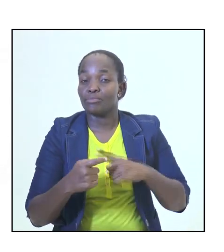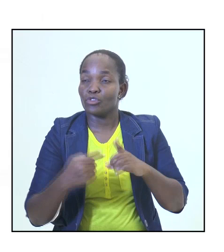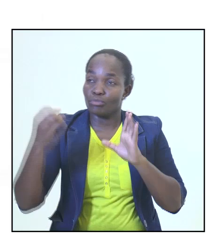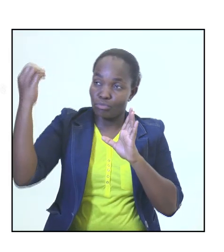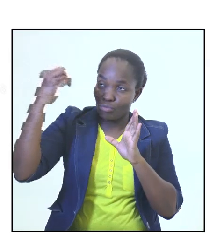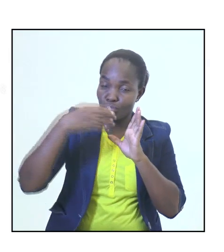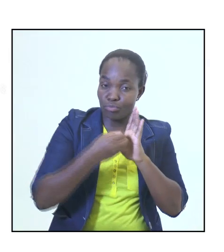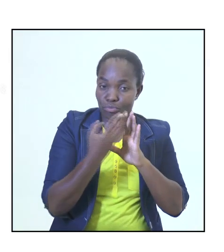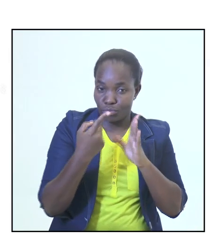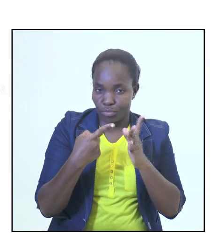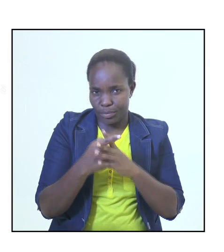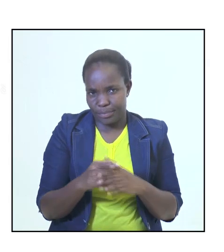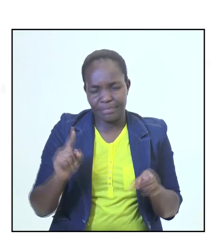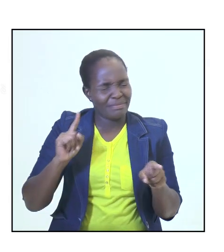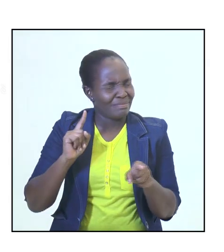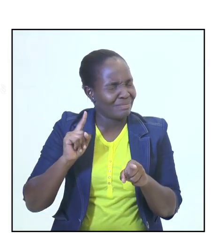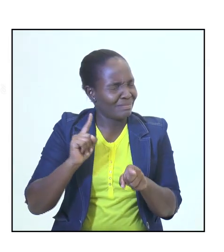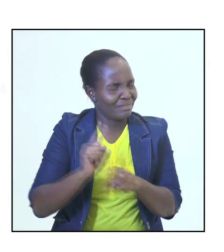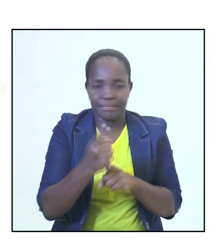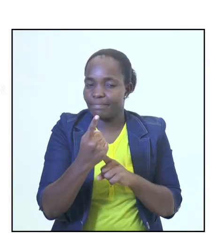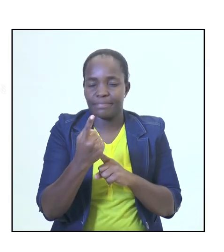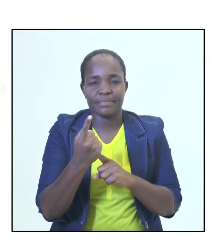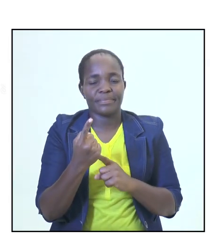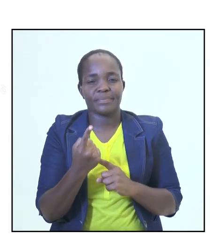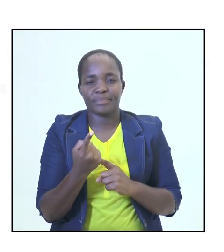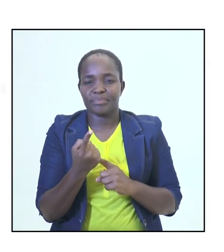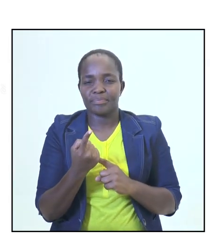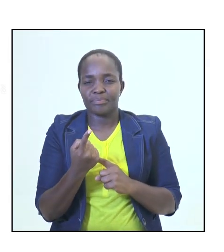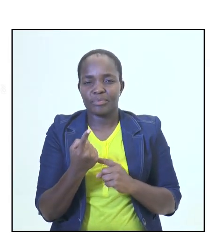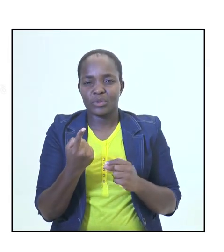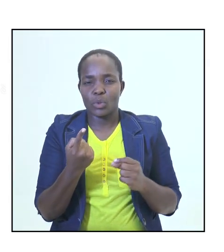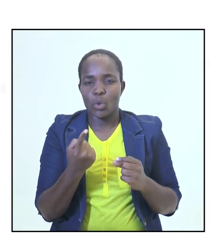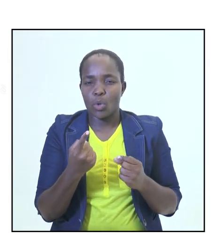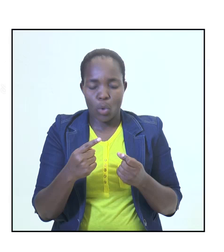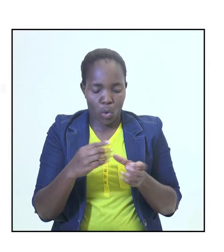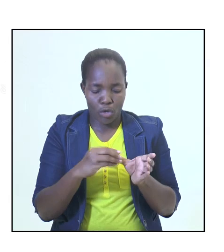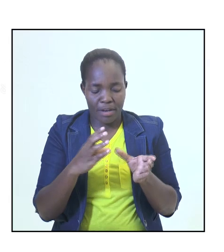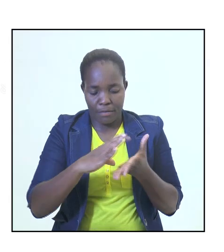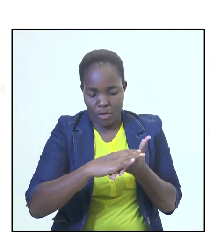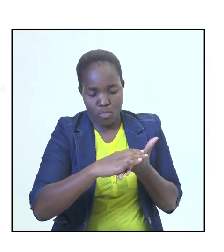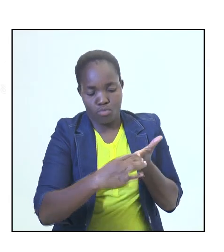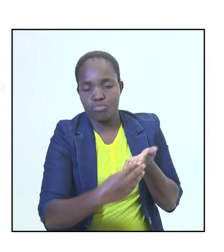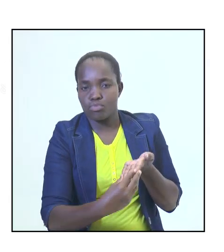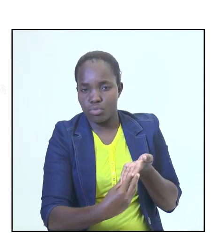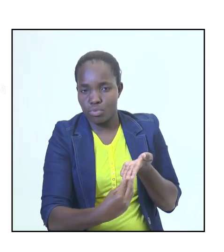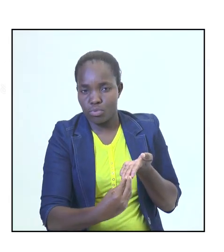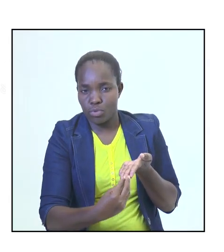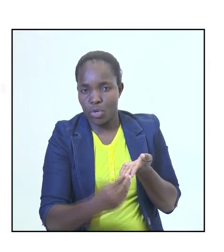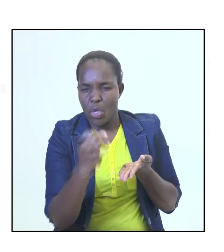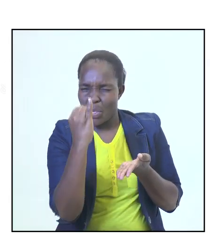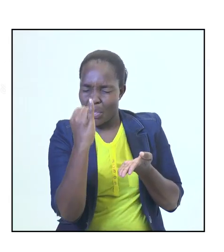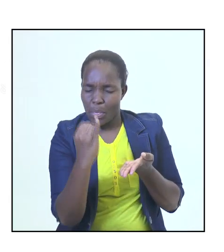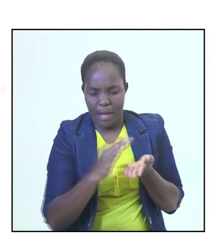photosynthesis. Firstly, most leaves have a large surface area, thin and flat, to